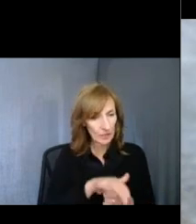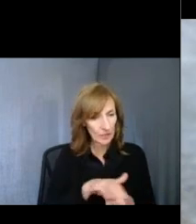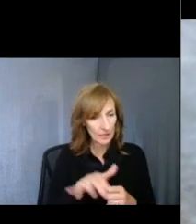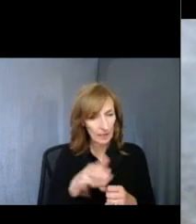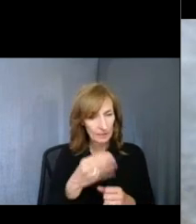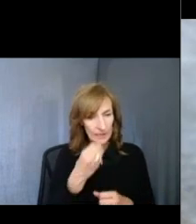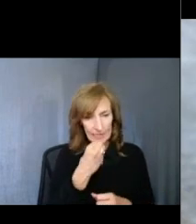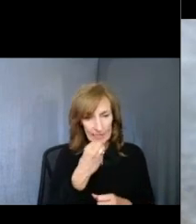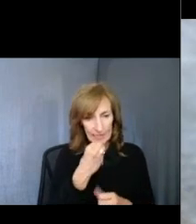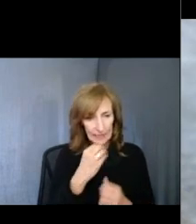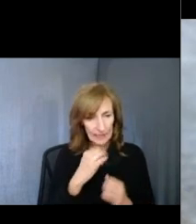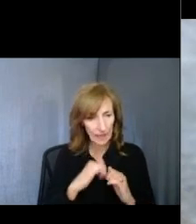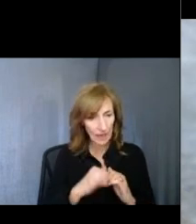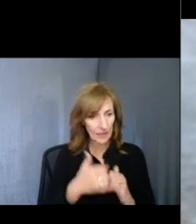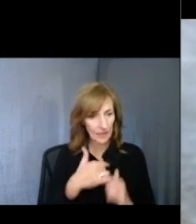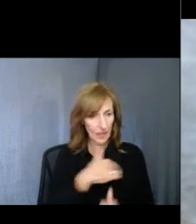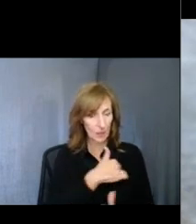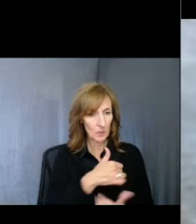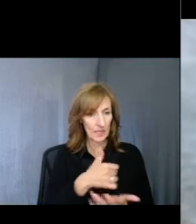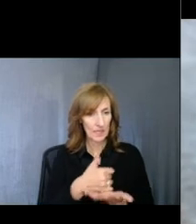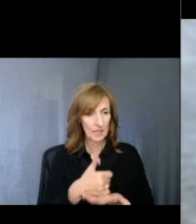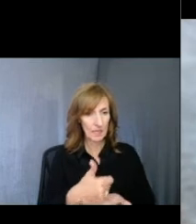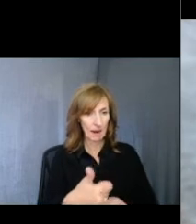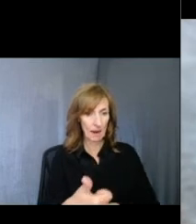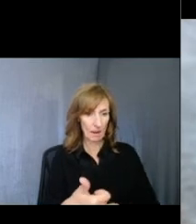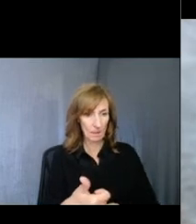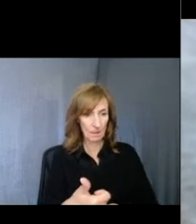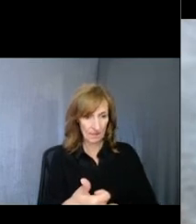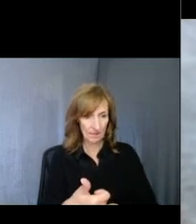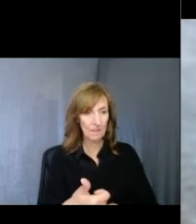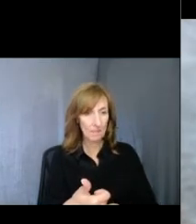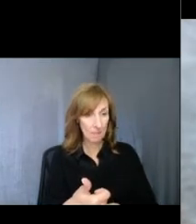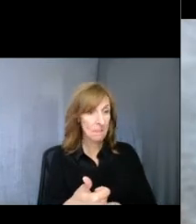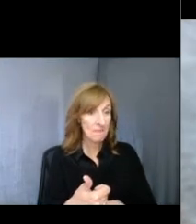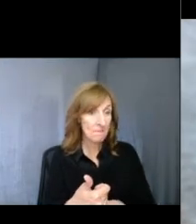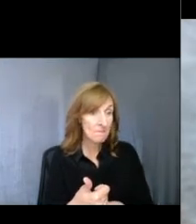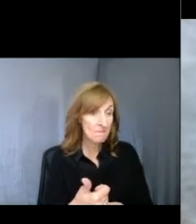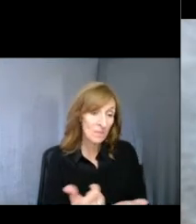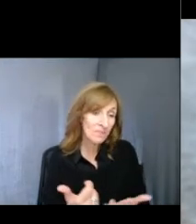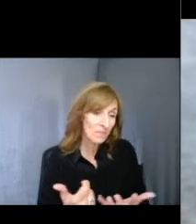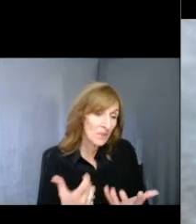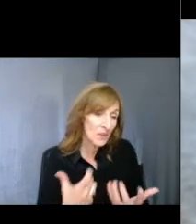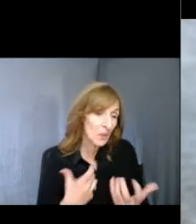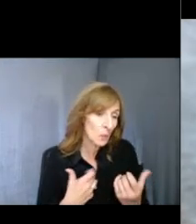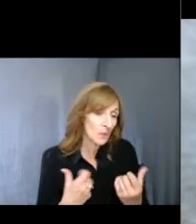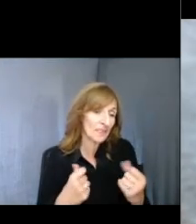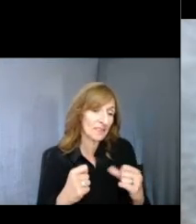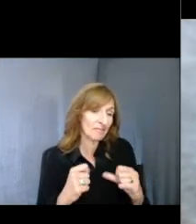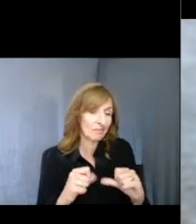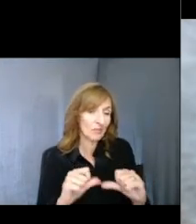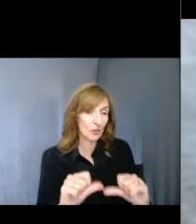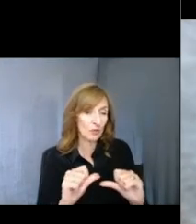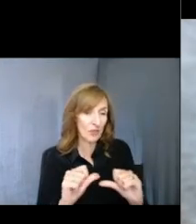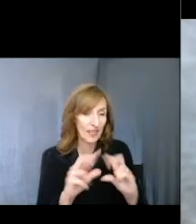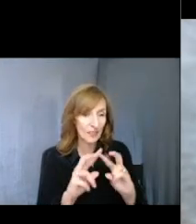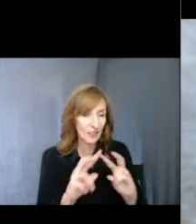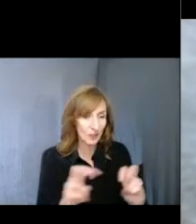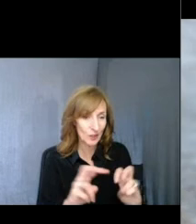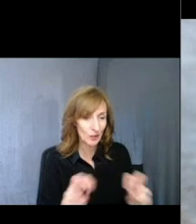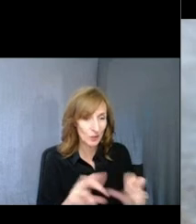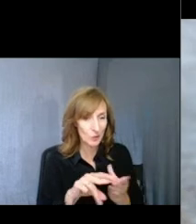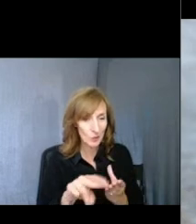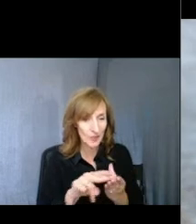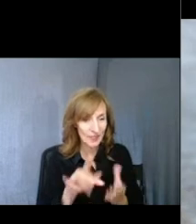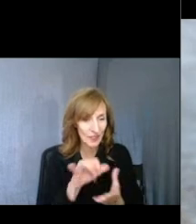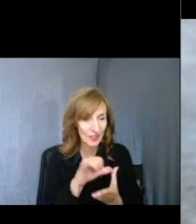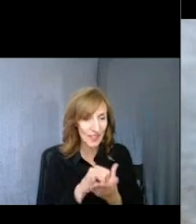there? So that's been something that I've wanted to do for a while, and we're starting to take a look at that now. Where we're actually trying